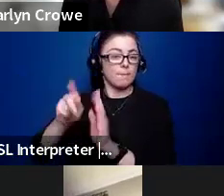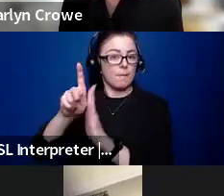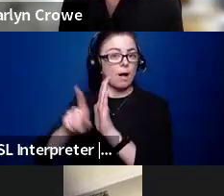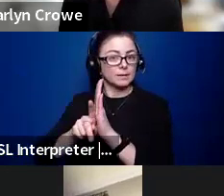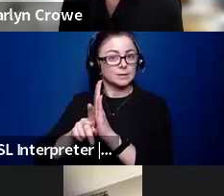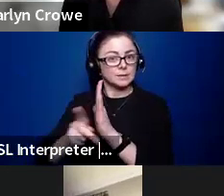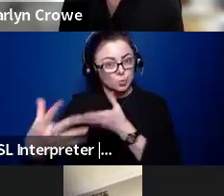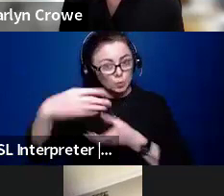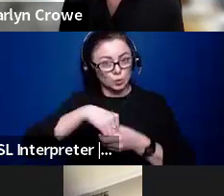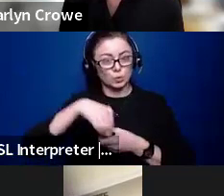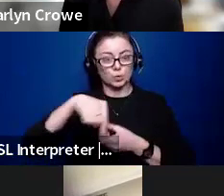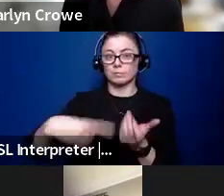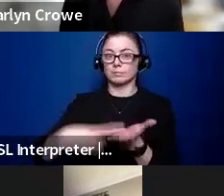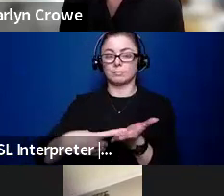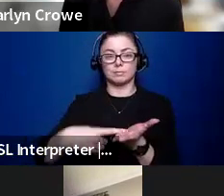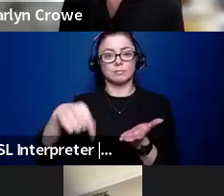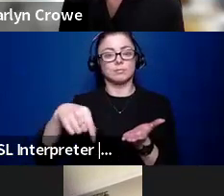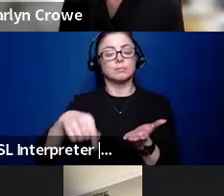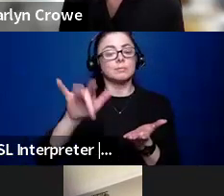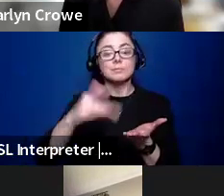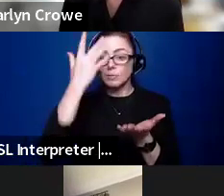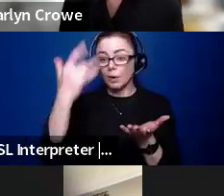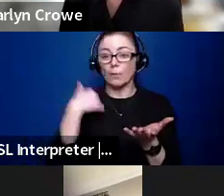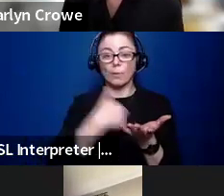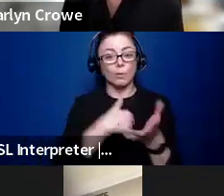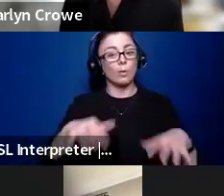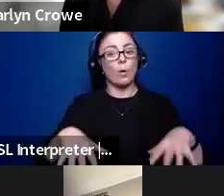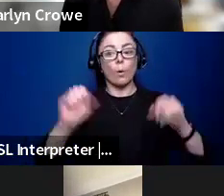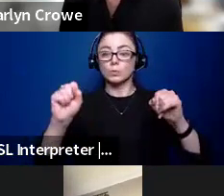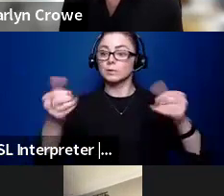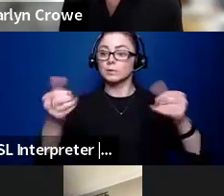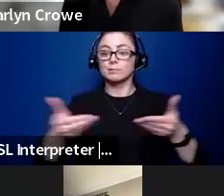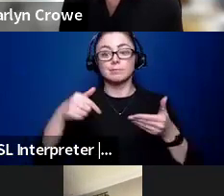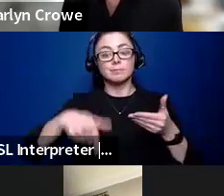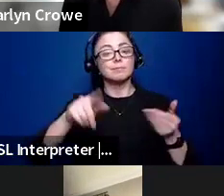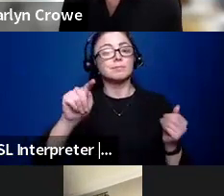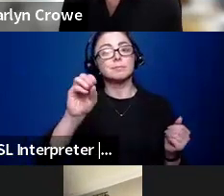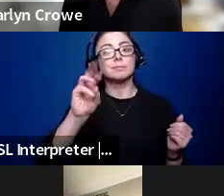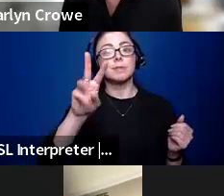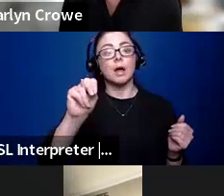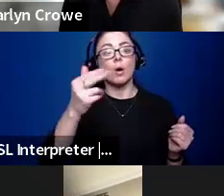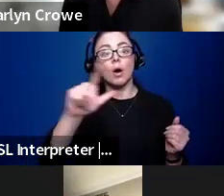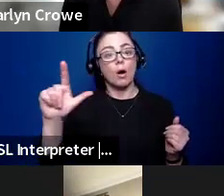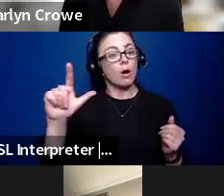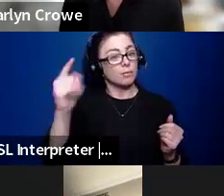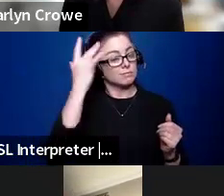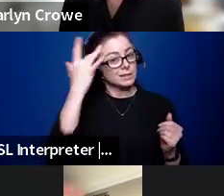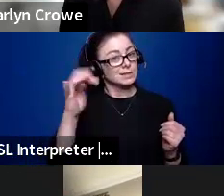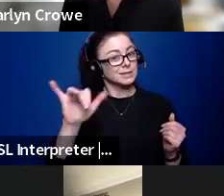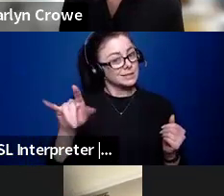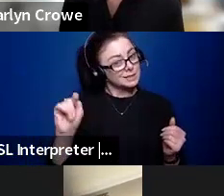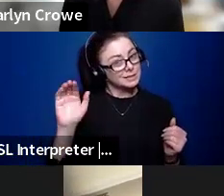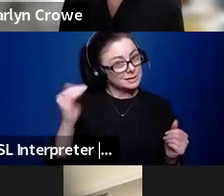the reasons that we are hosting this town hall, is because it feels